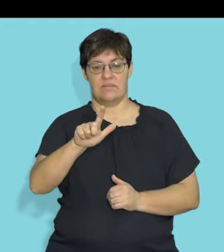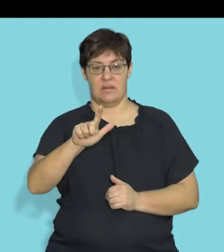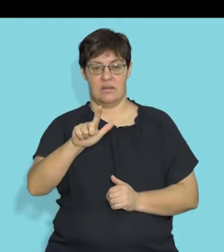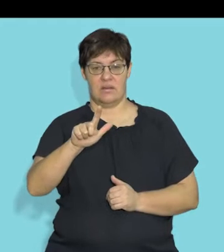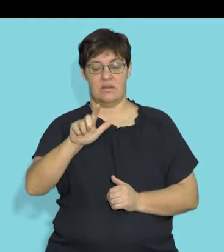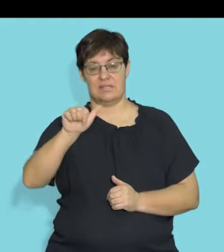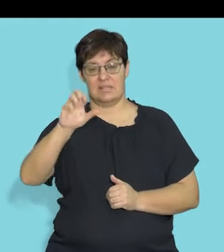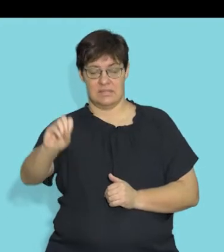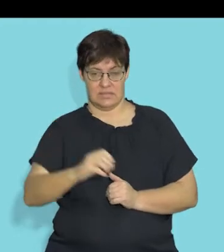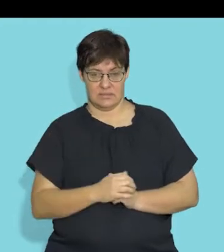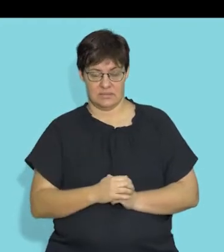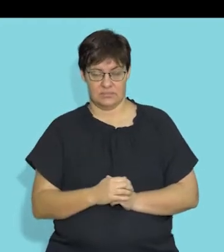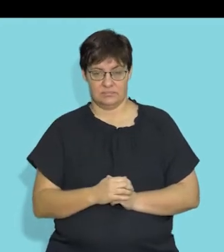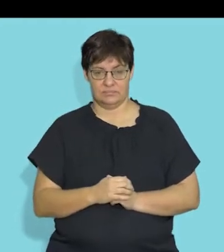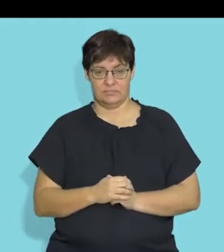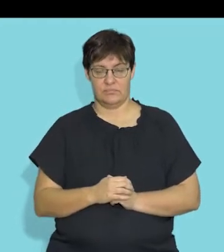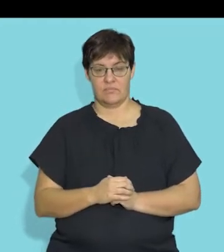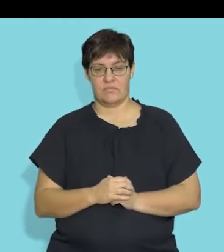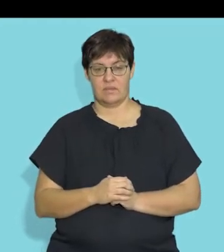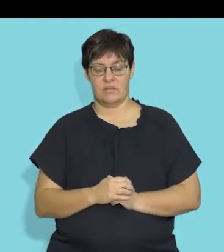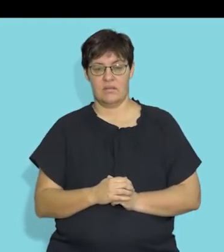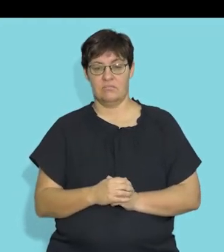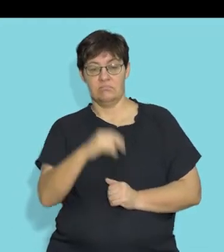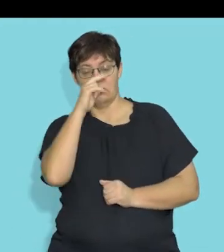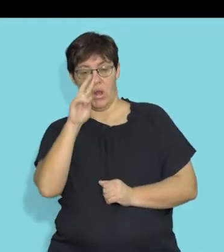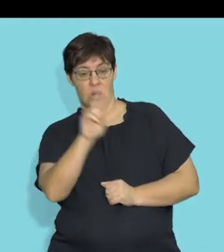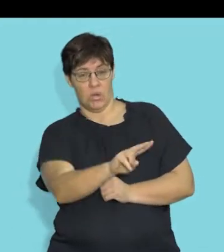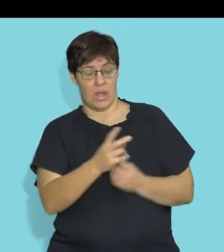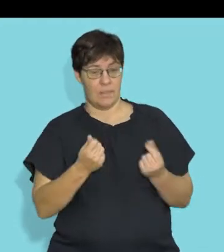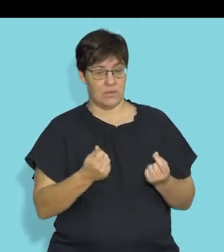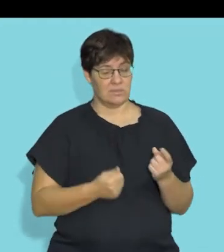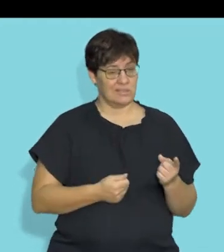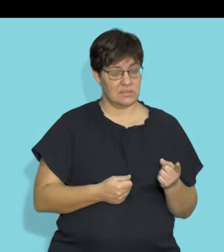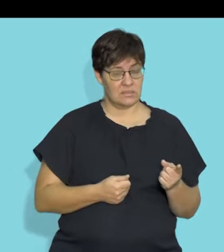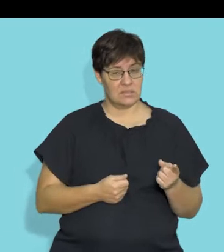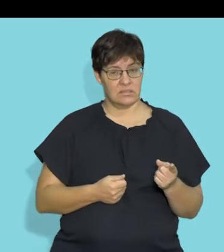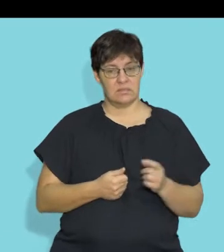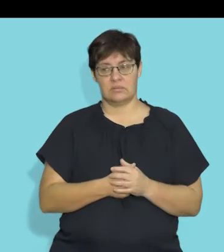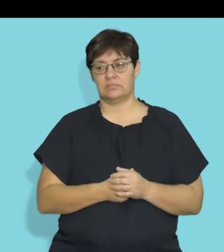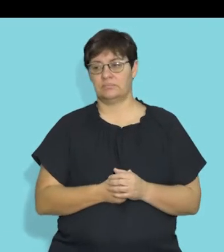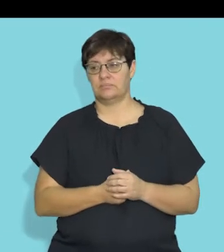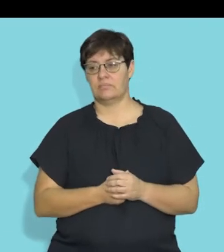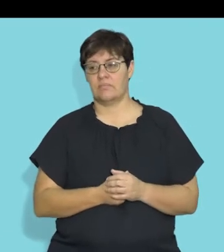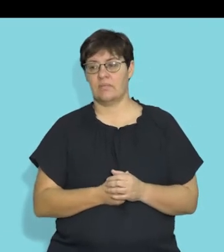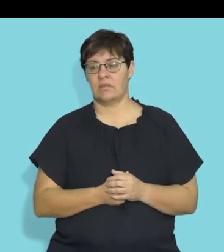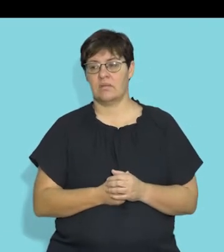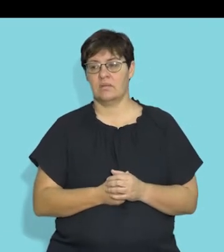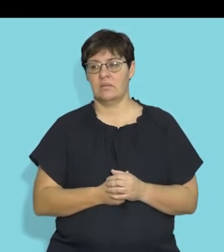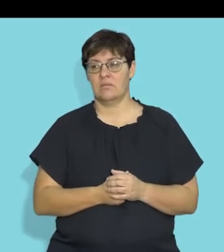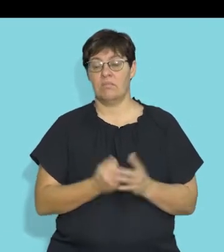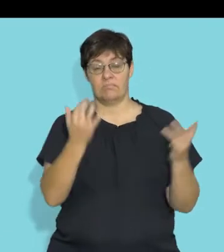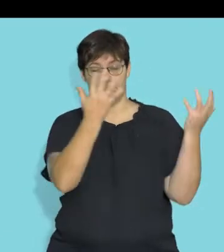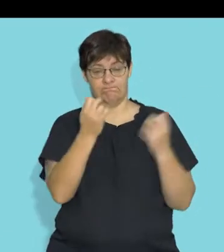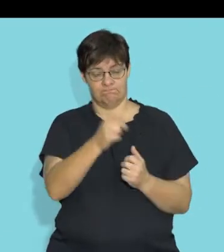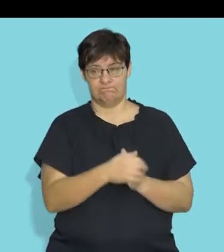81,760, right? And if we look at the figures, let's take out our calculators here and say, okay,